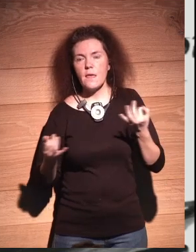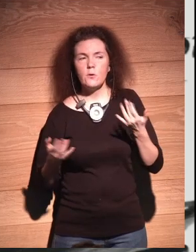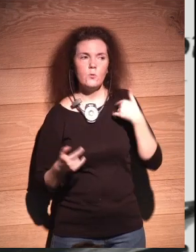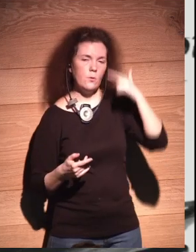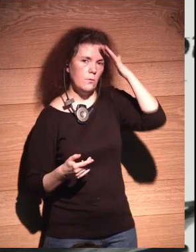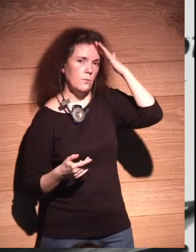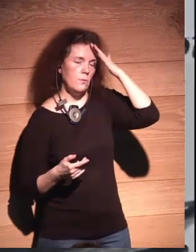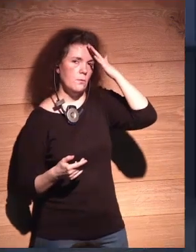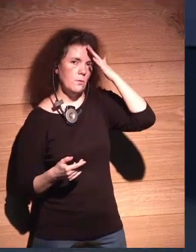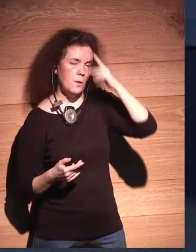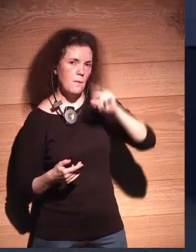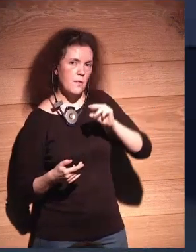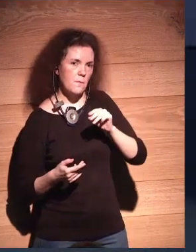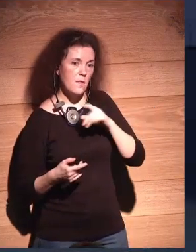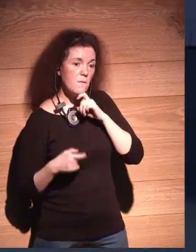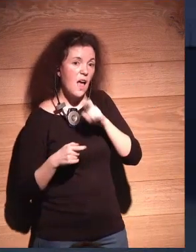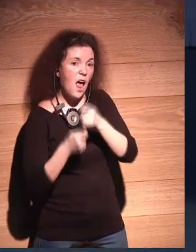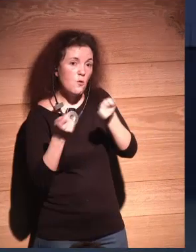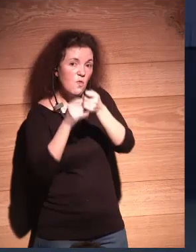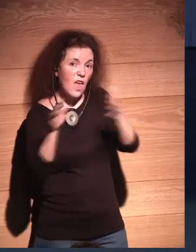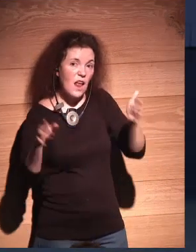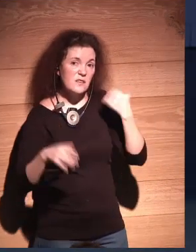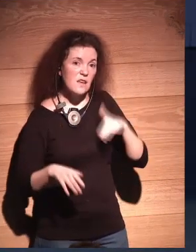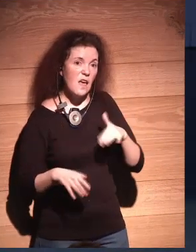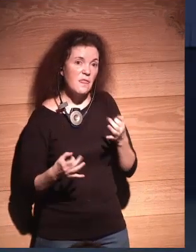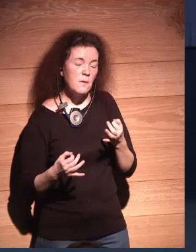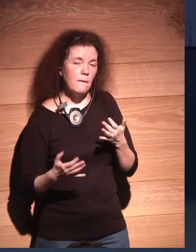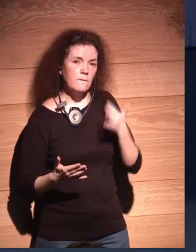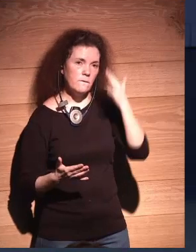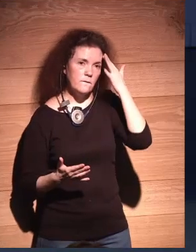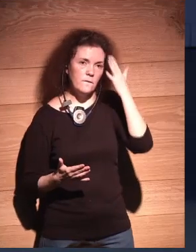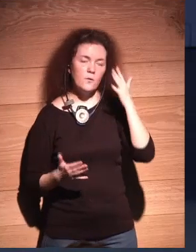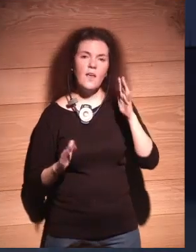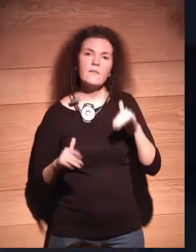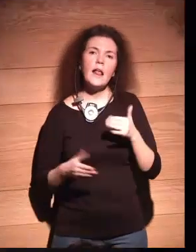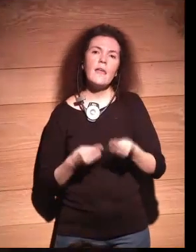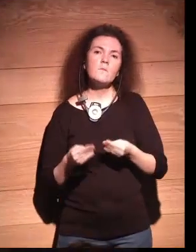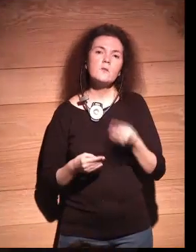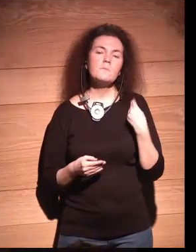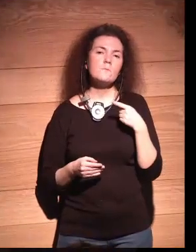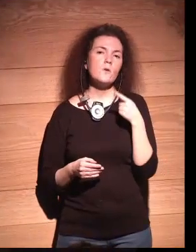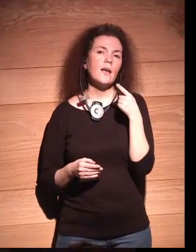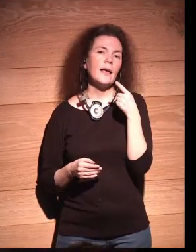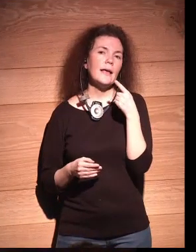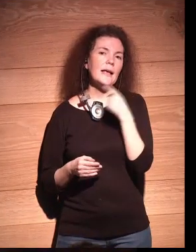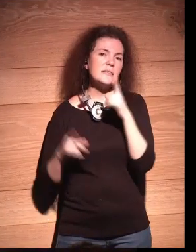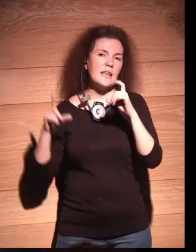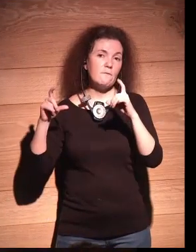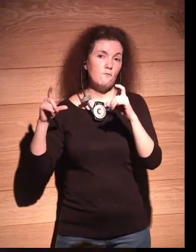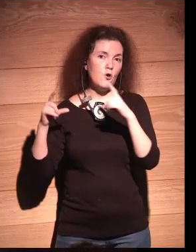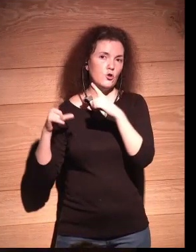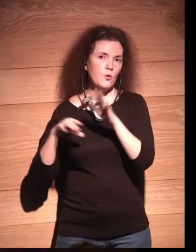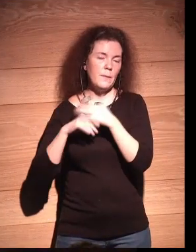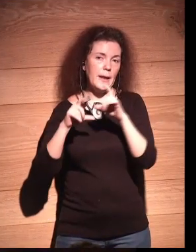they said, okay. So I got some miniature ponies, and this was the press photograph that they did right away at the